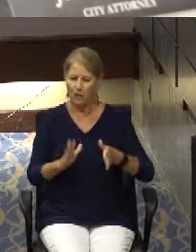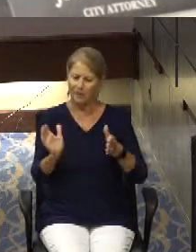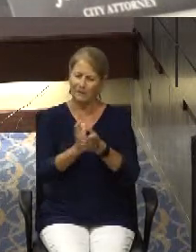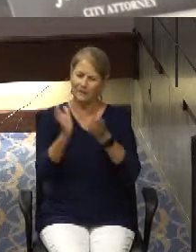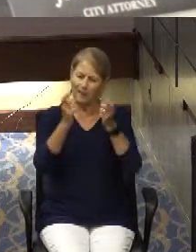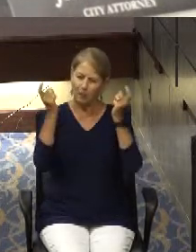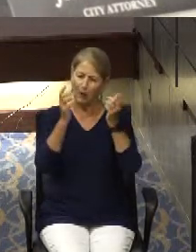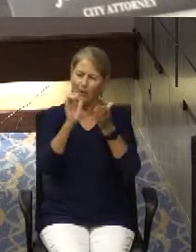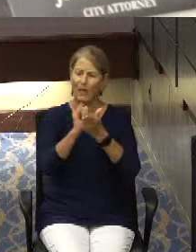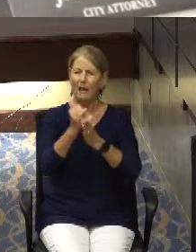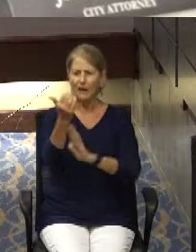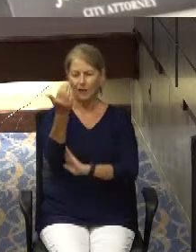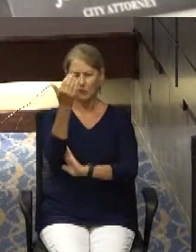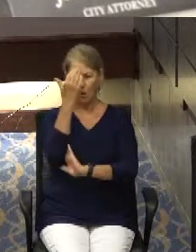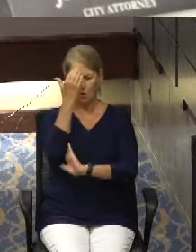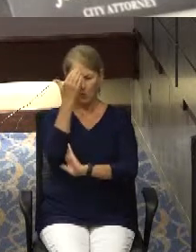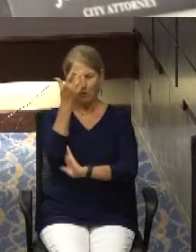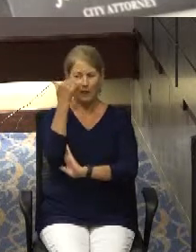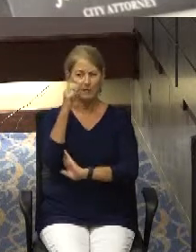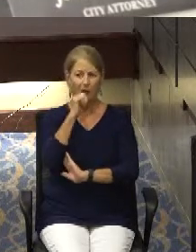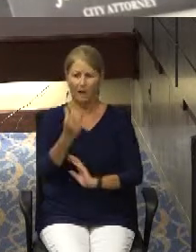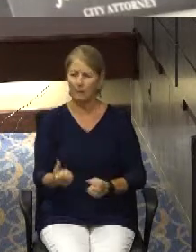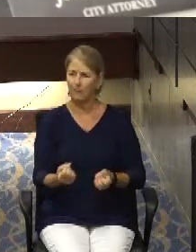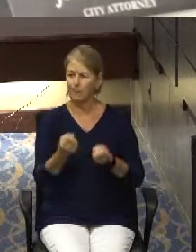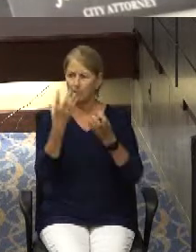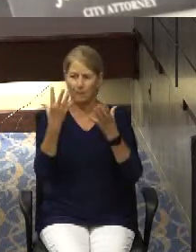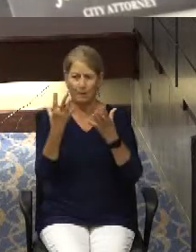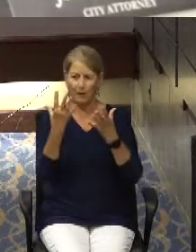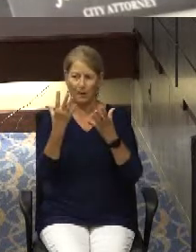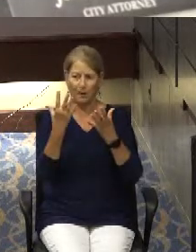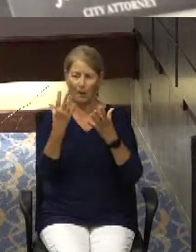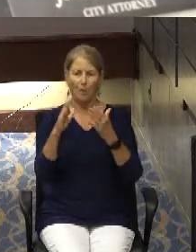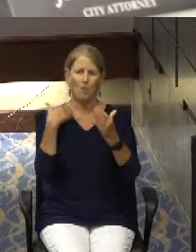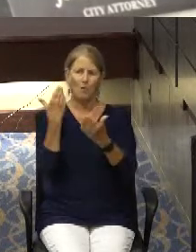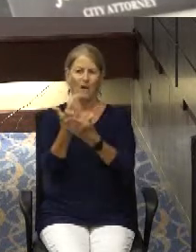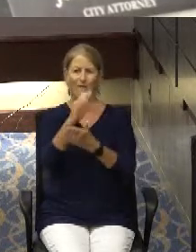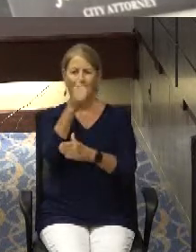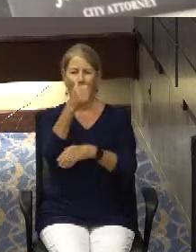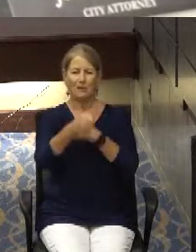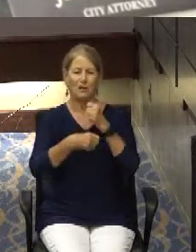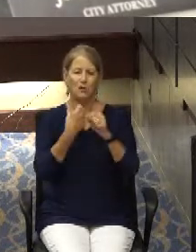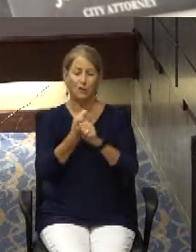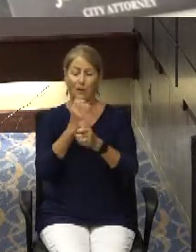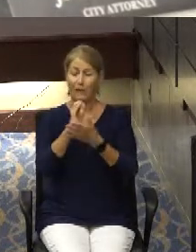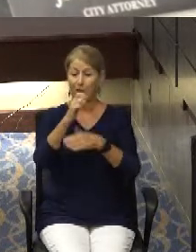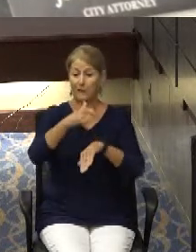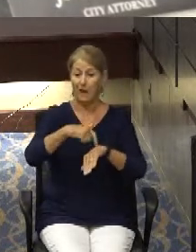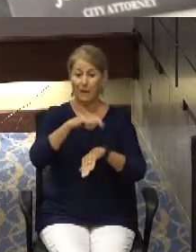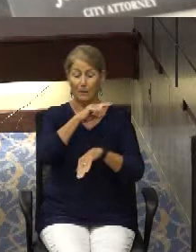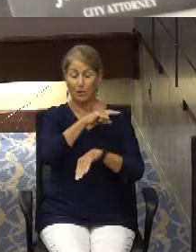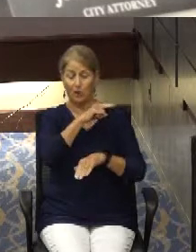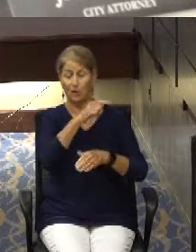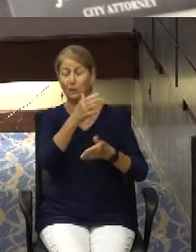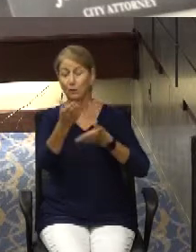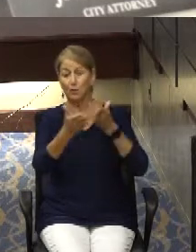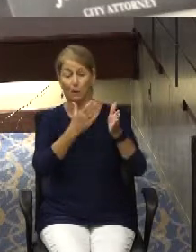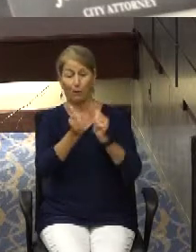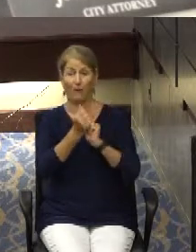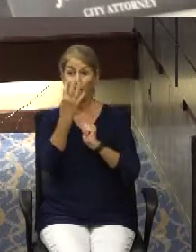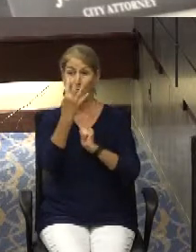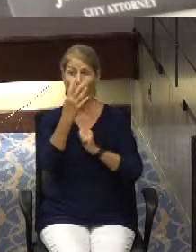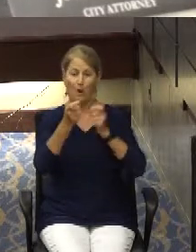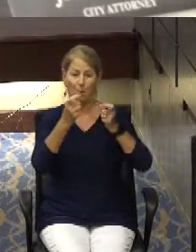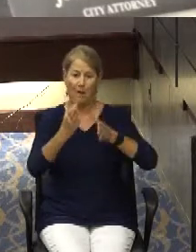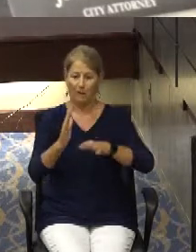and acknowledge, because not very many of your direct appointeds make it to 10 years. I think in that time she served with 4 managers,